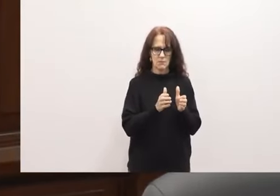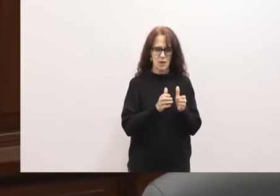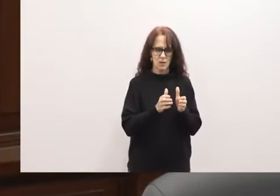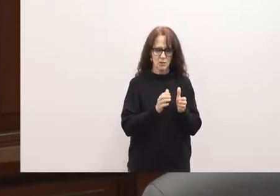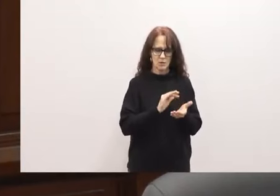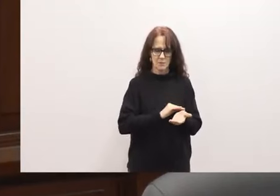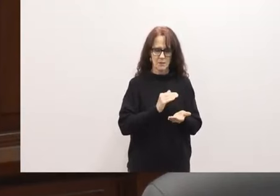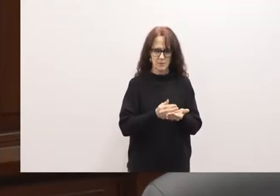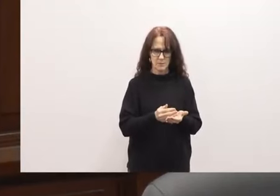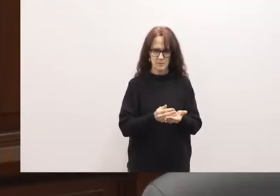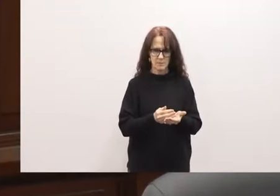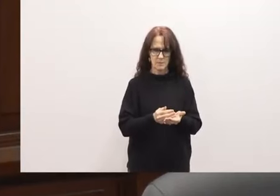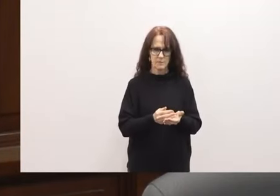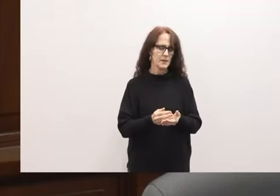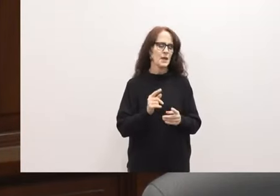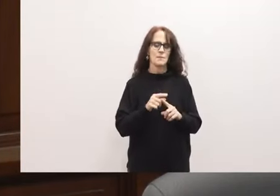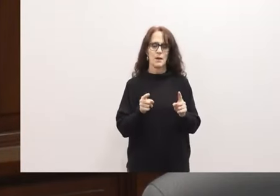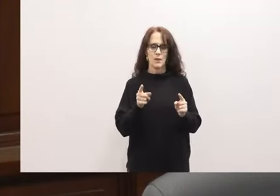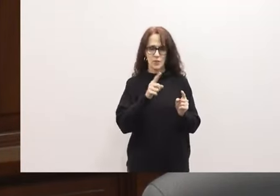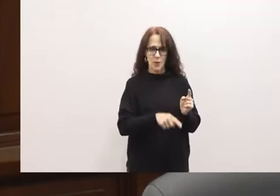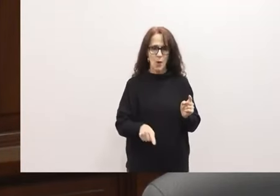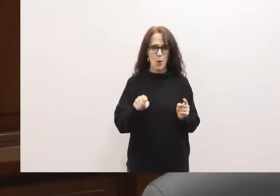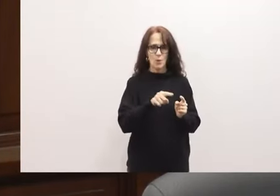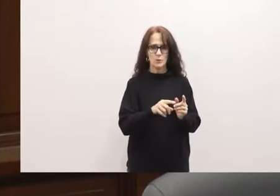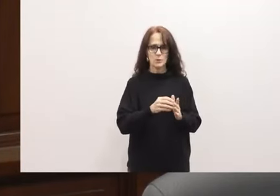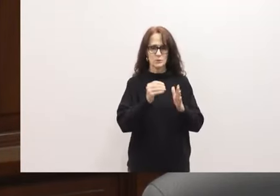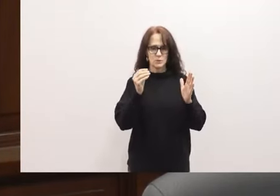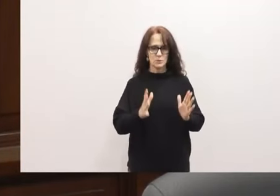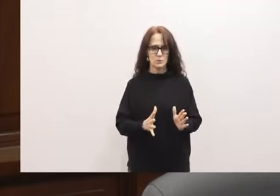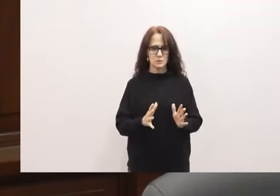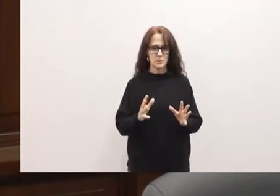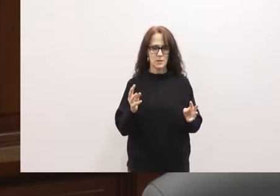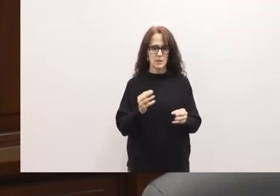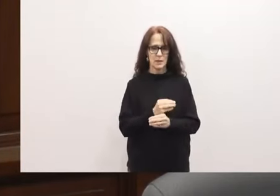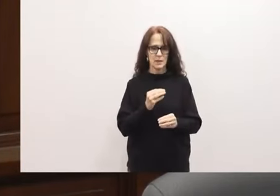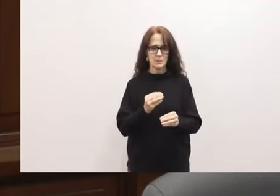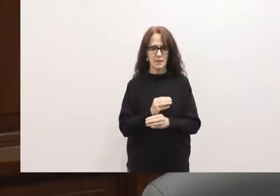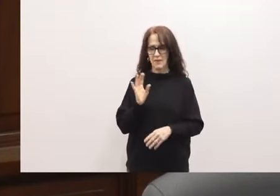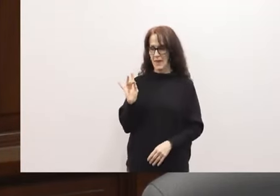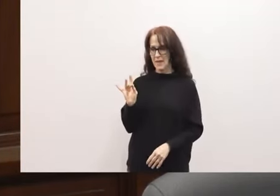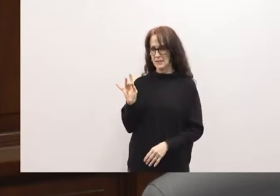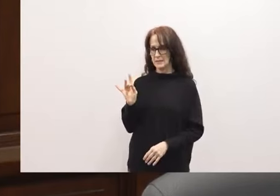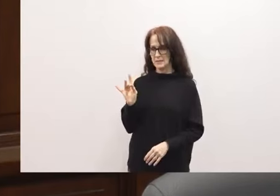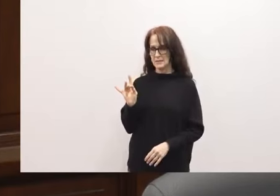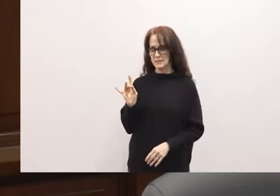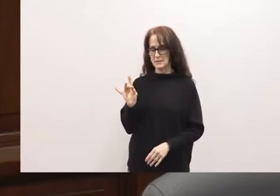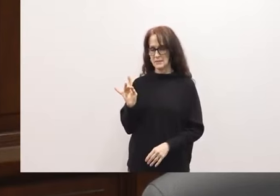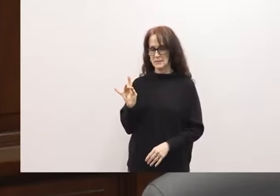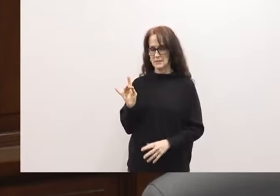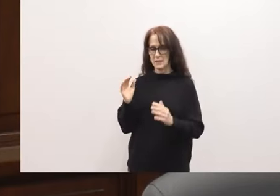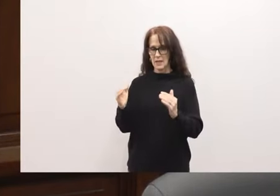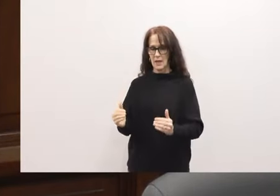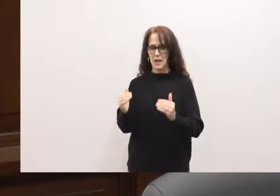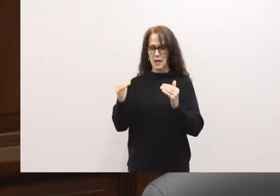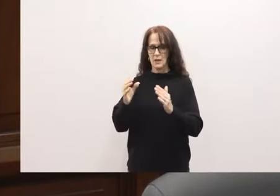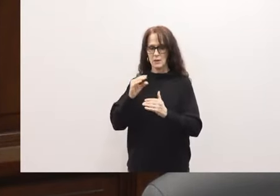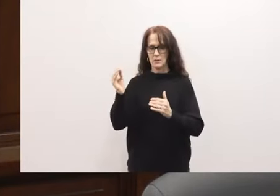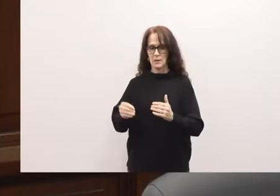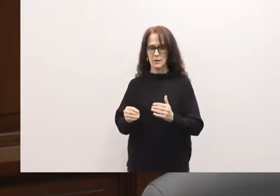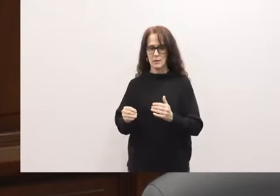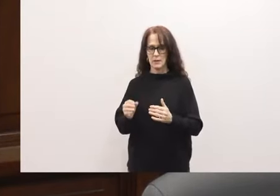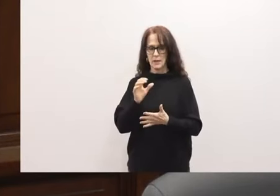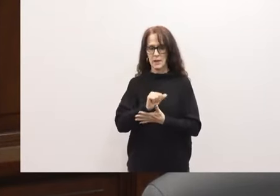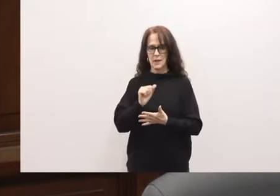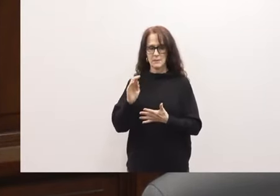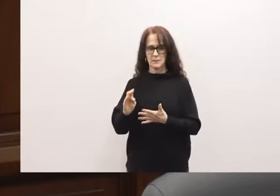Yes. But for those Black students that are in Math 8, a higher percentage is getting an A,